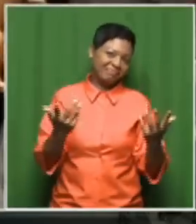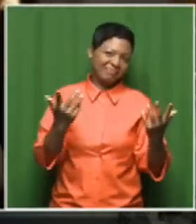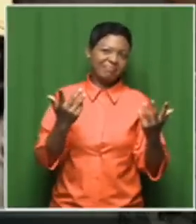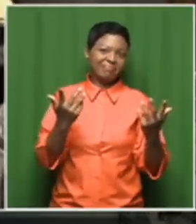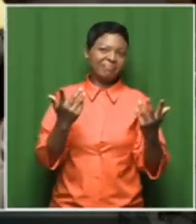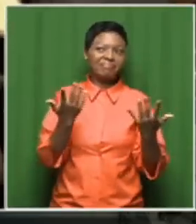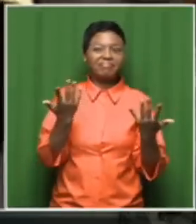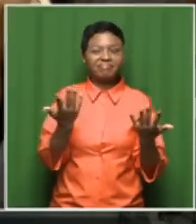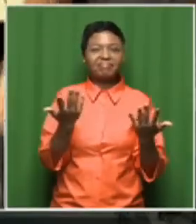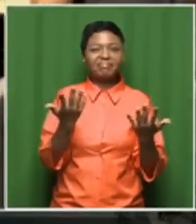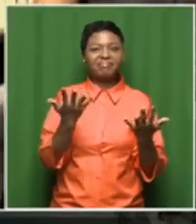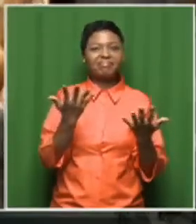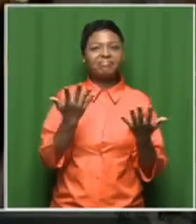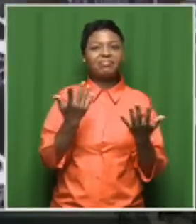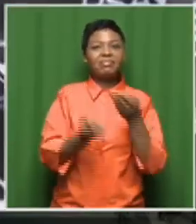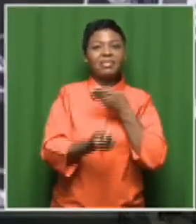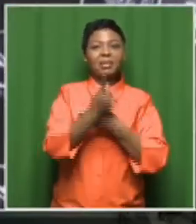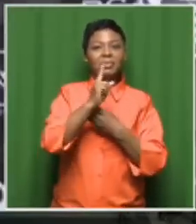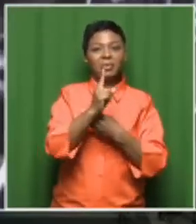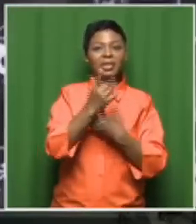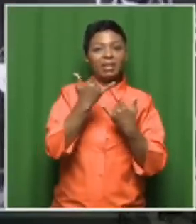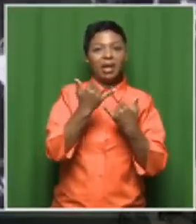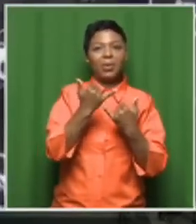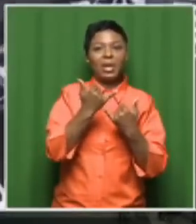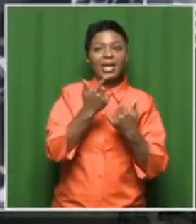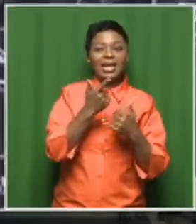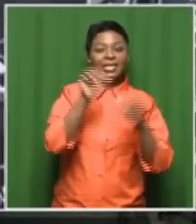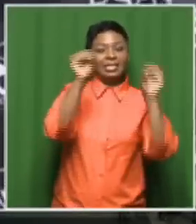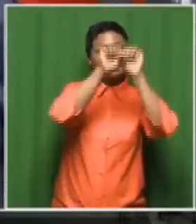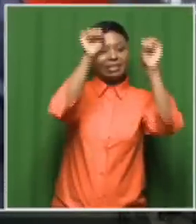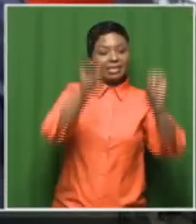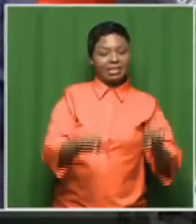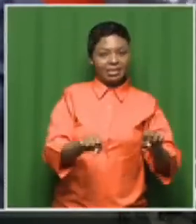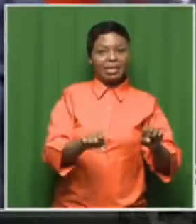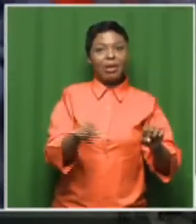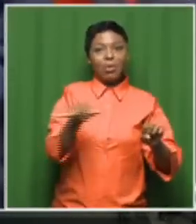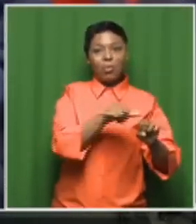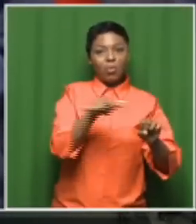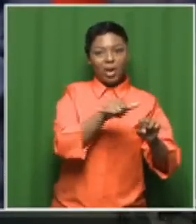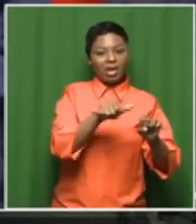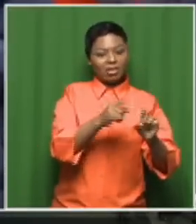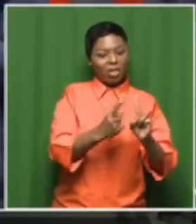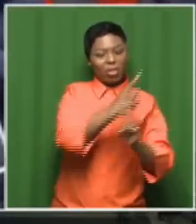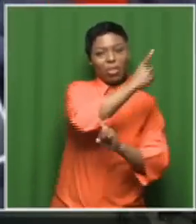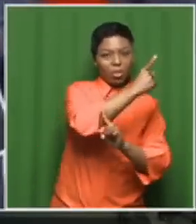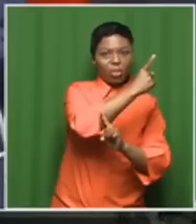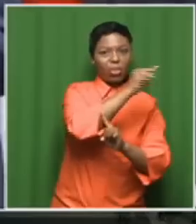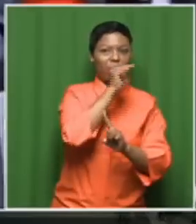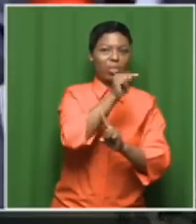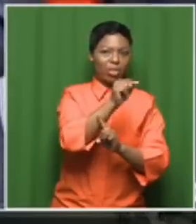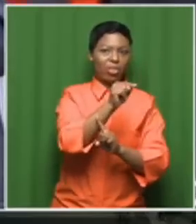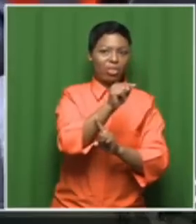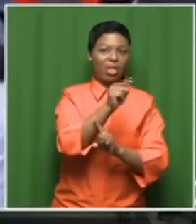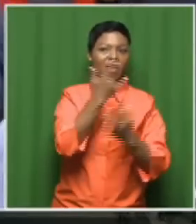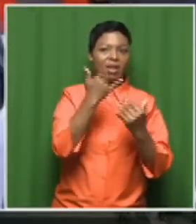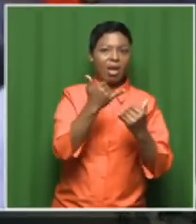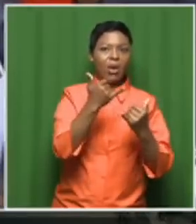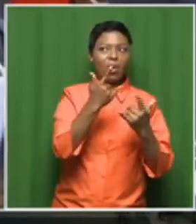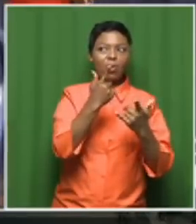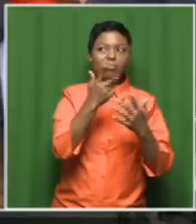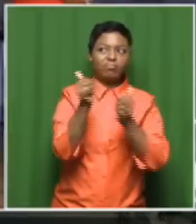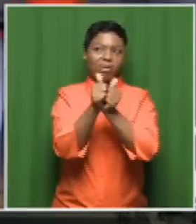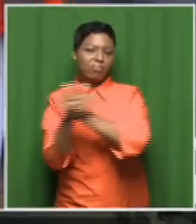incorporated into a bureaucratic system, which is a mirror image in some ways of a corporate boardrooms. And unless